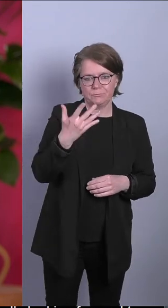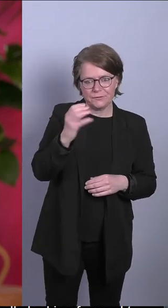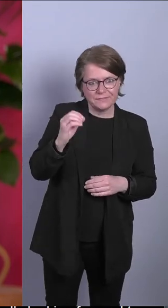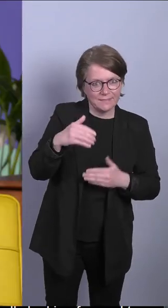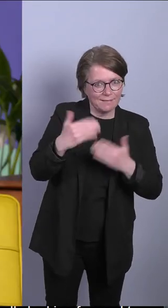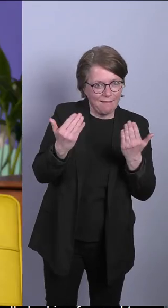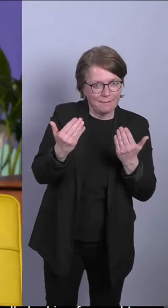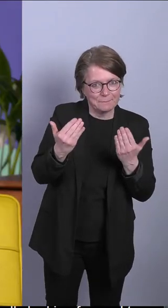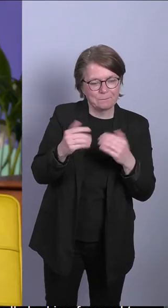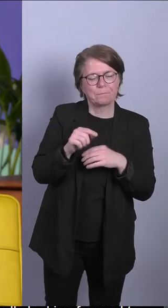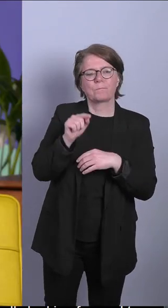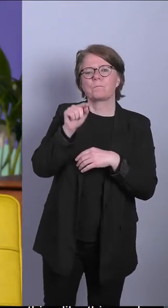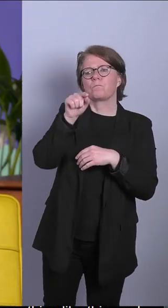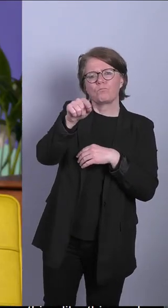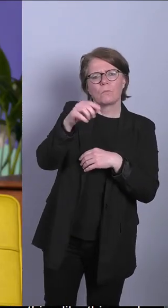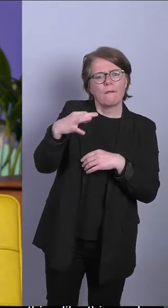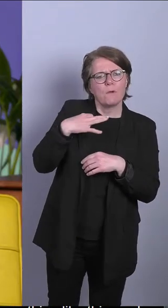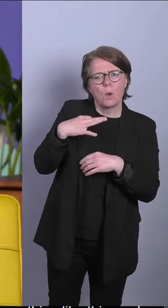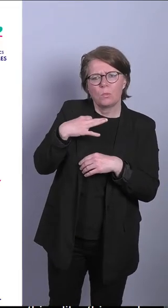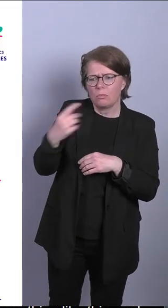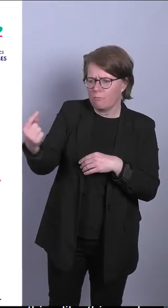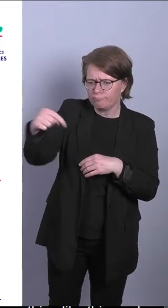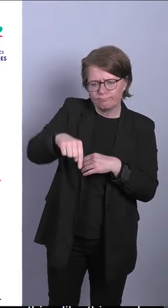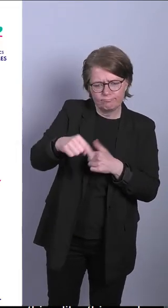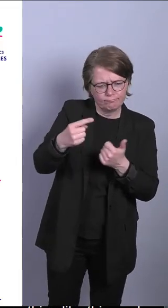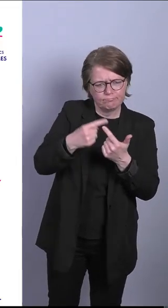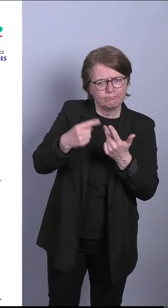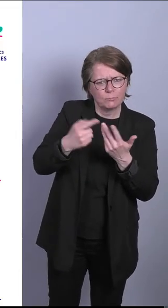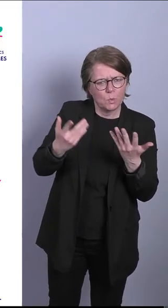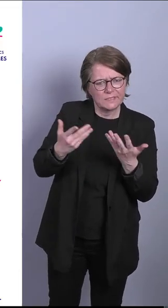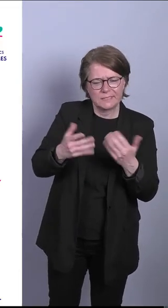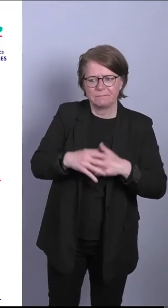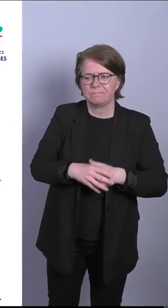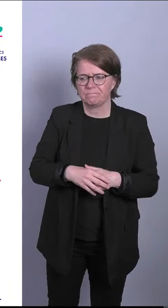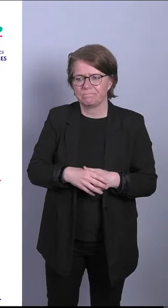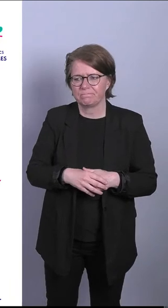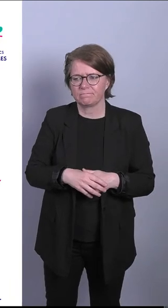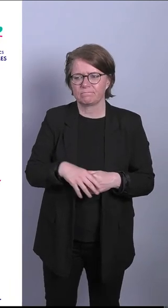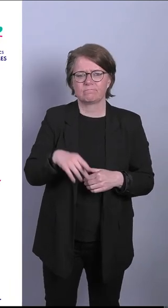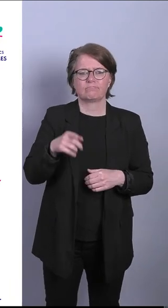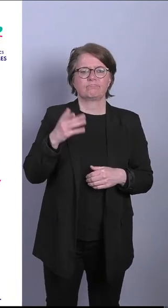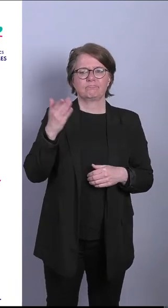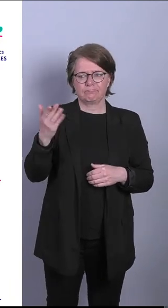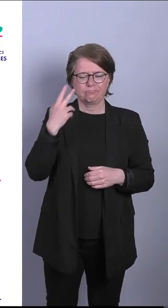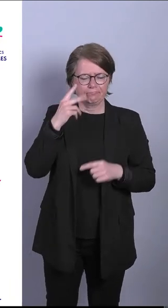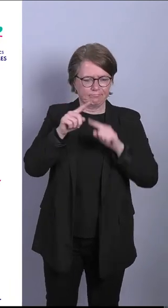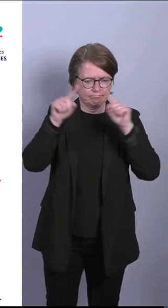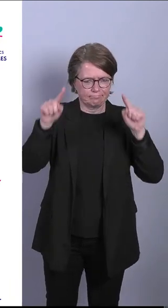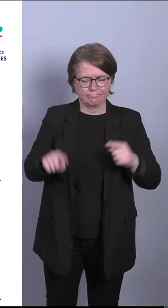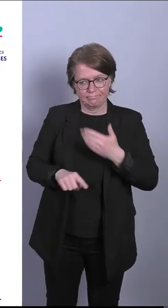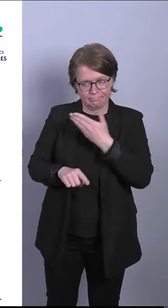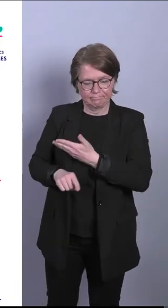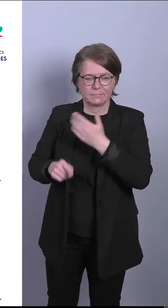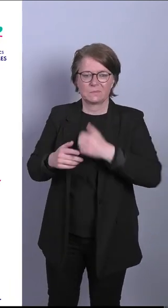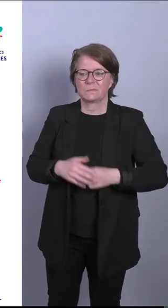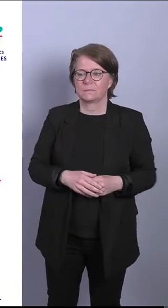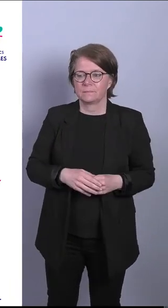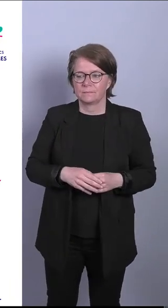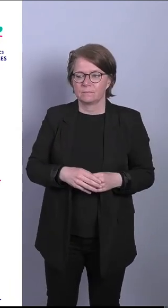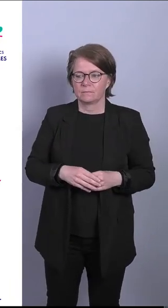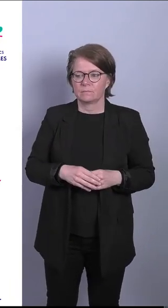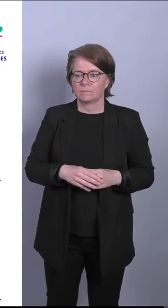to? There are a lot of things to look forward to. Also, being from my experience, the summers are great in